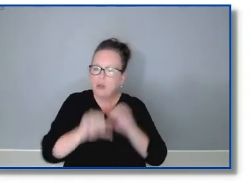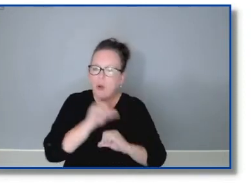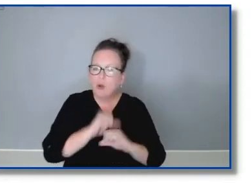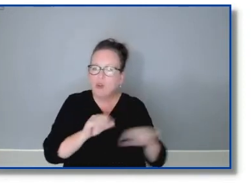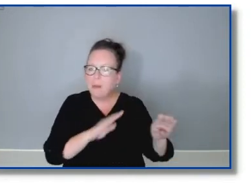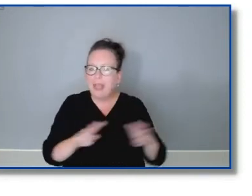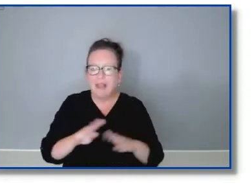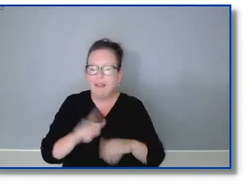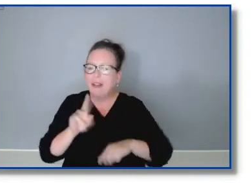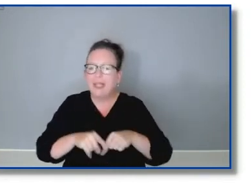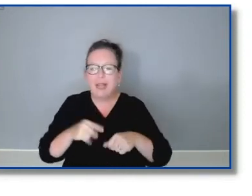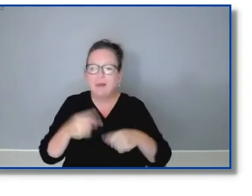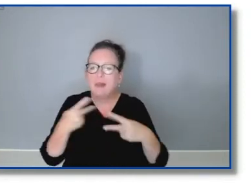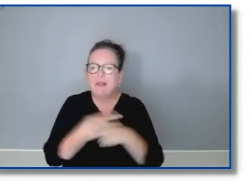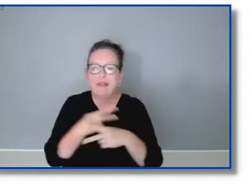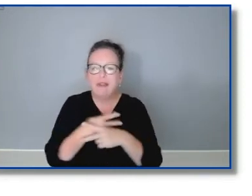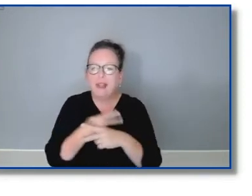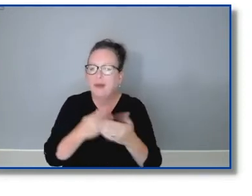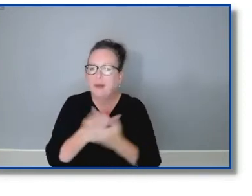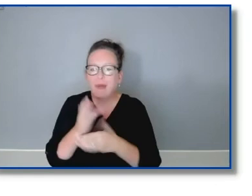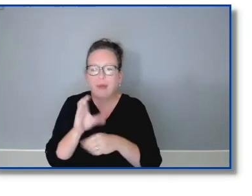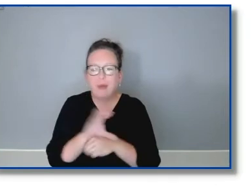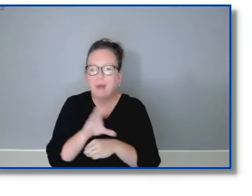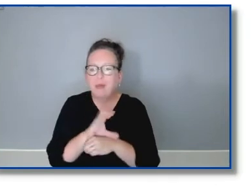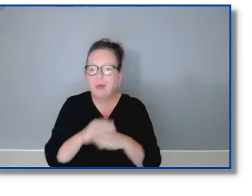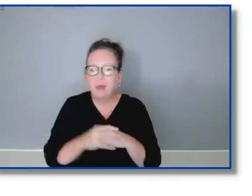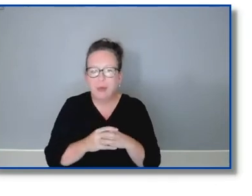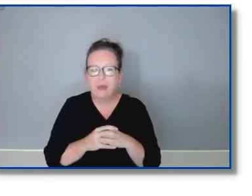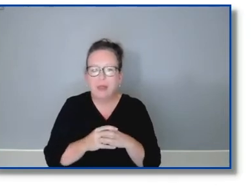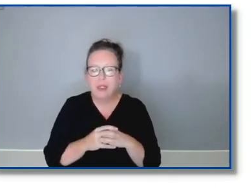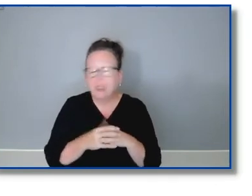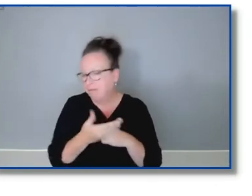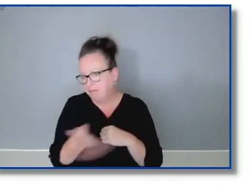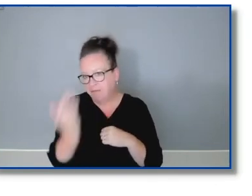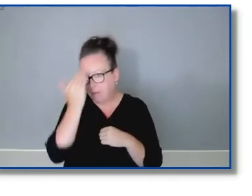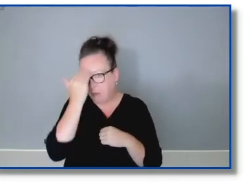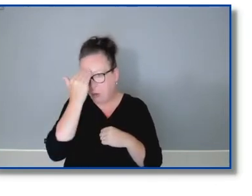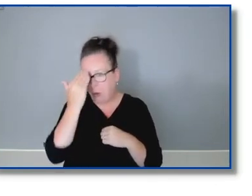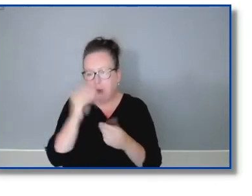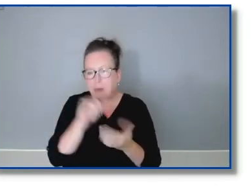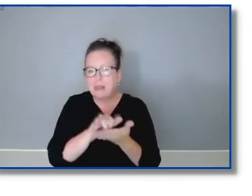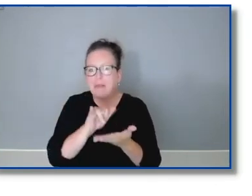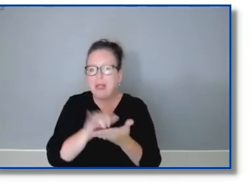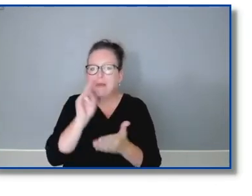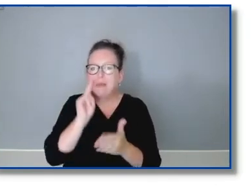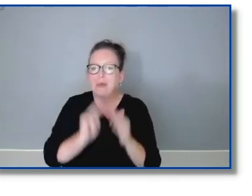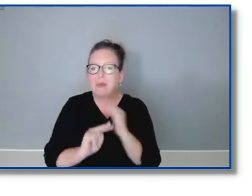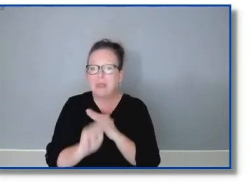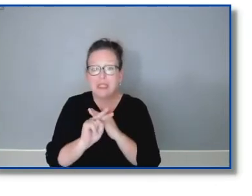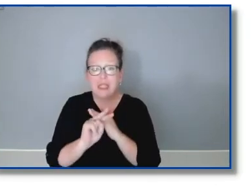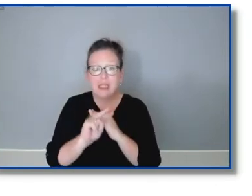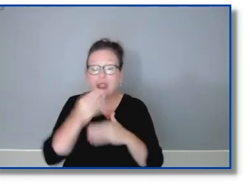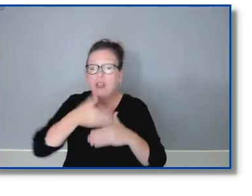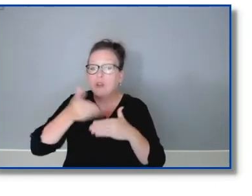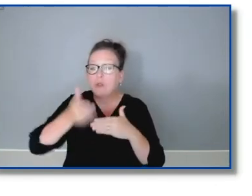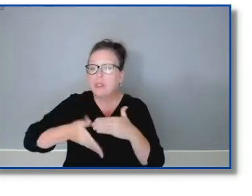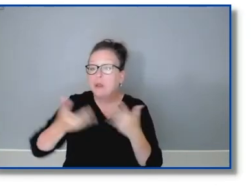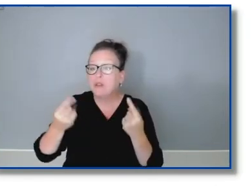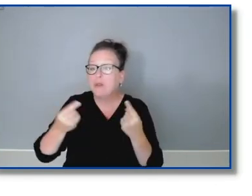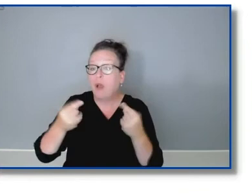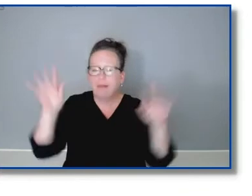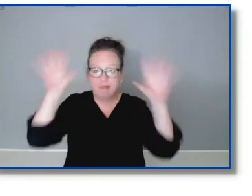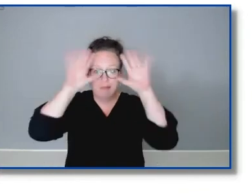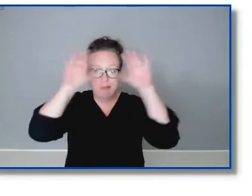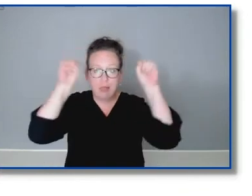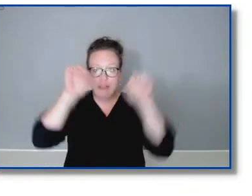computed. And of course, you're all aware how impossible it is to predict the results of elections. And this is precisely because